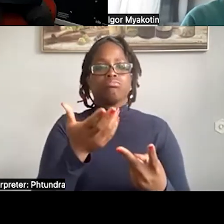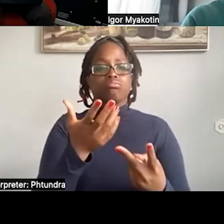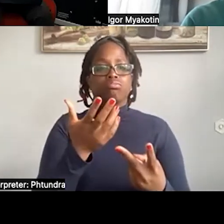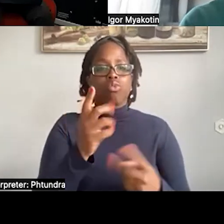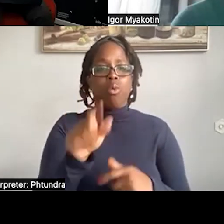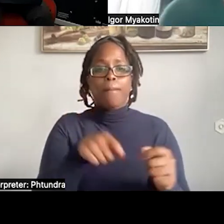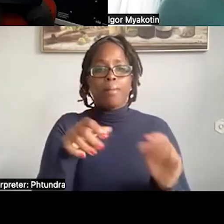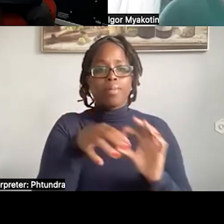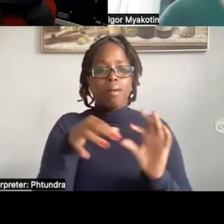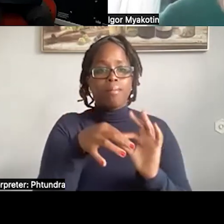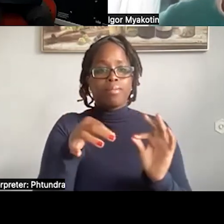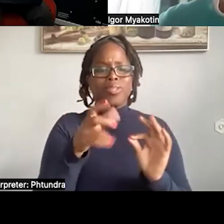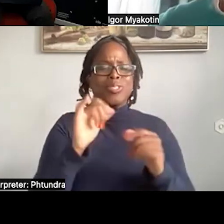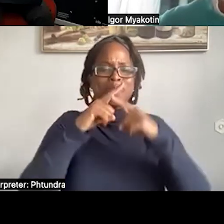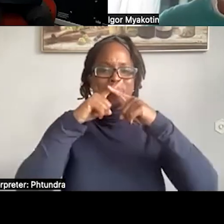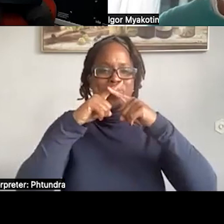Oh, you're still muted.